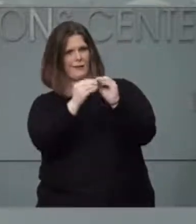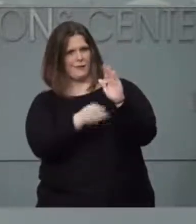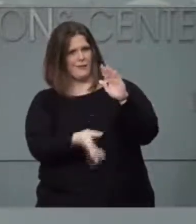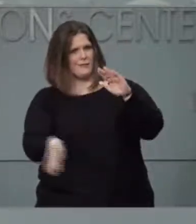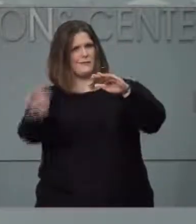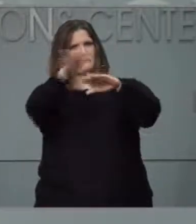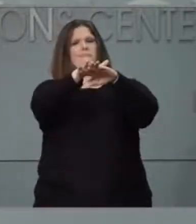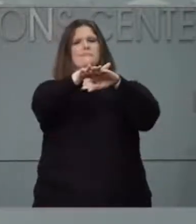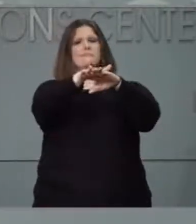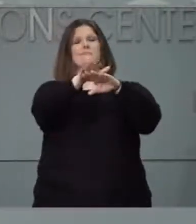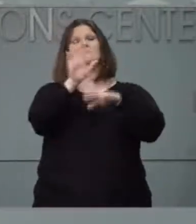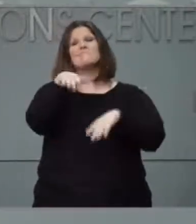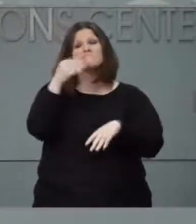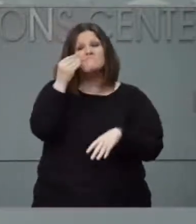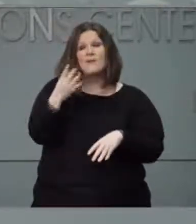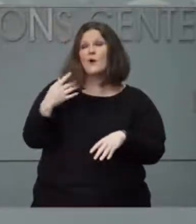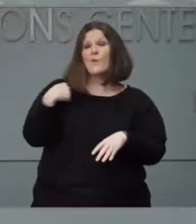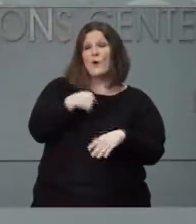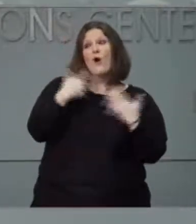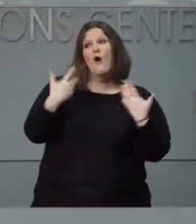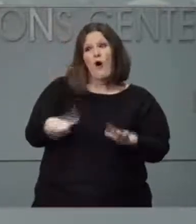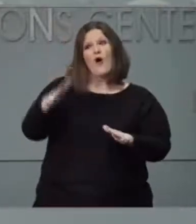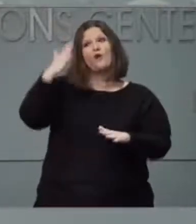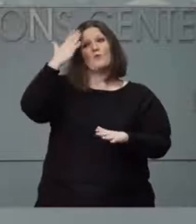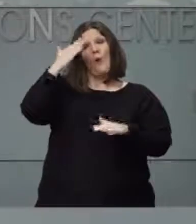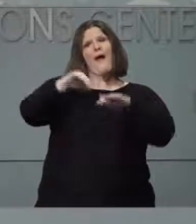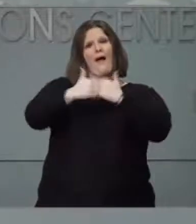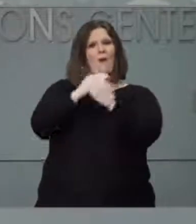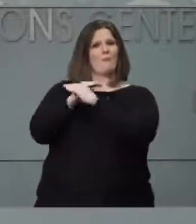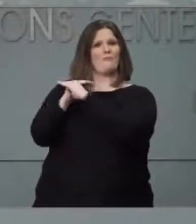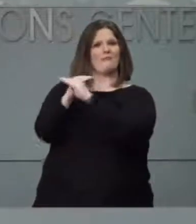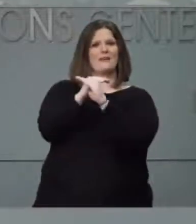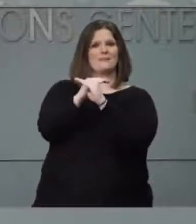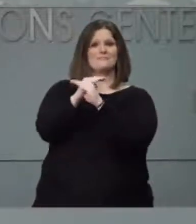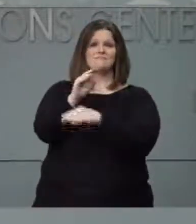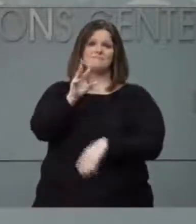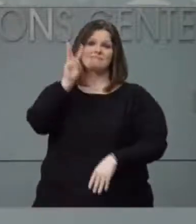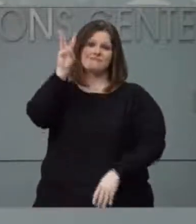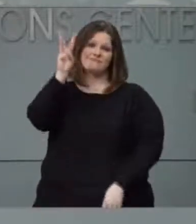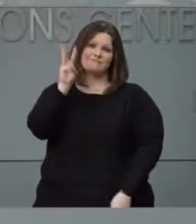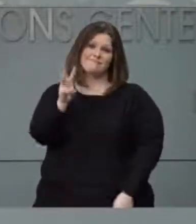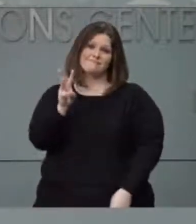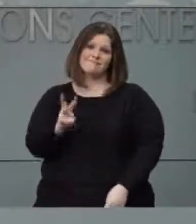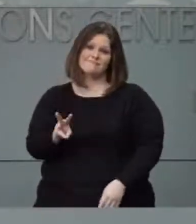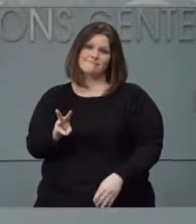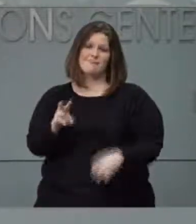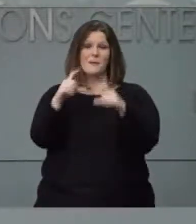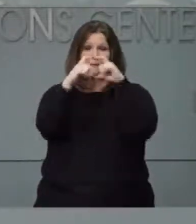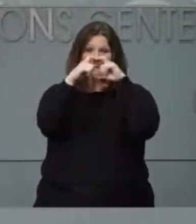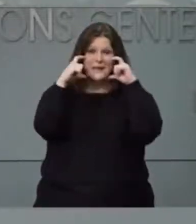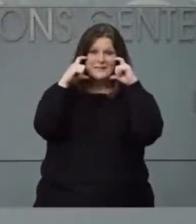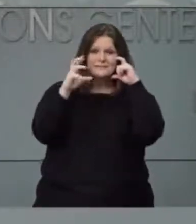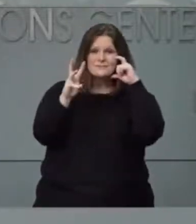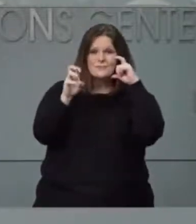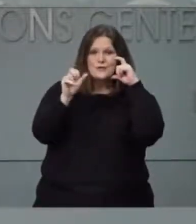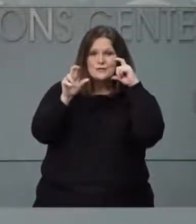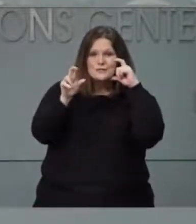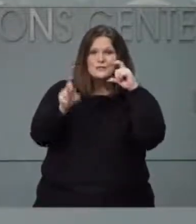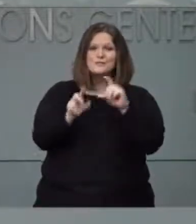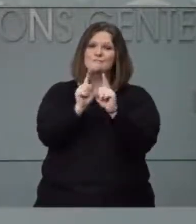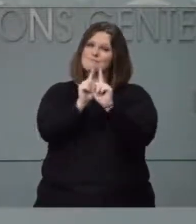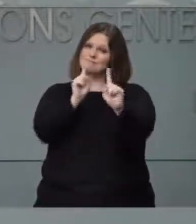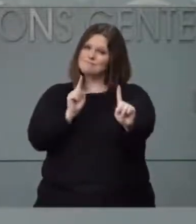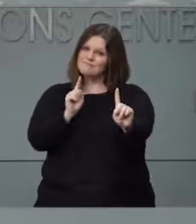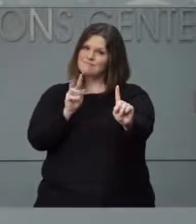We know what prevents this, right? We know the 3 W's work. We know wearing a mask. We know keeping your distance, limiting your interactions with